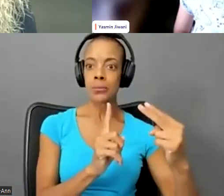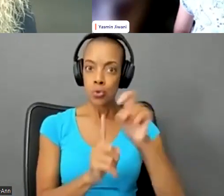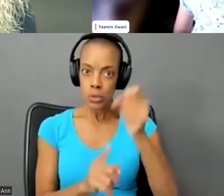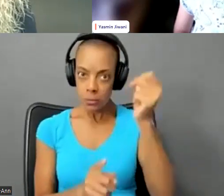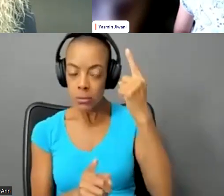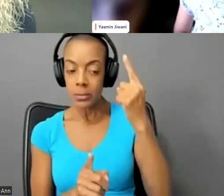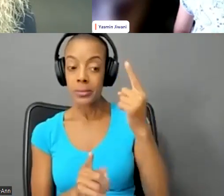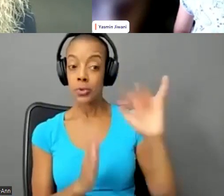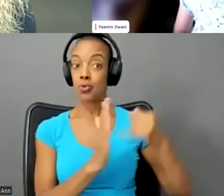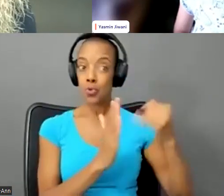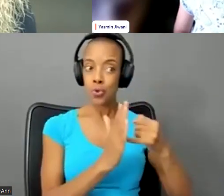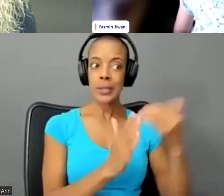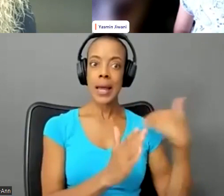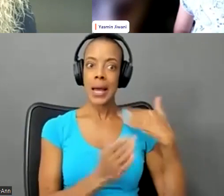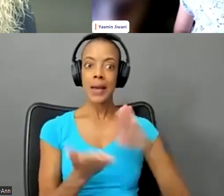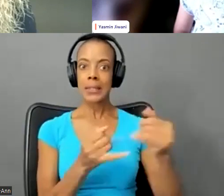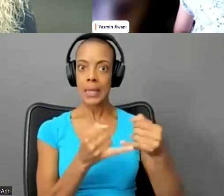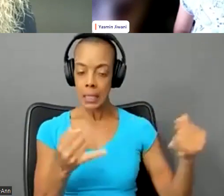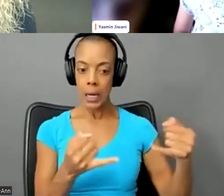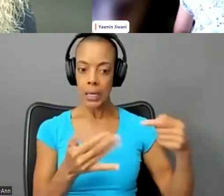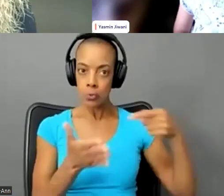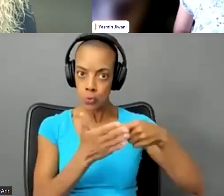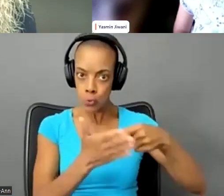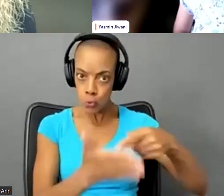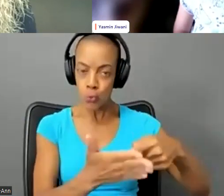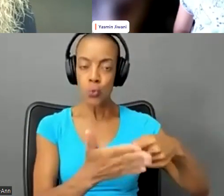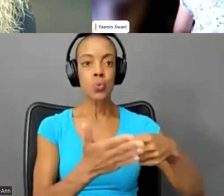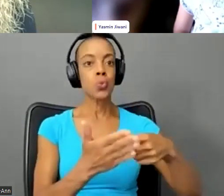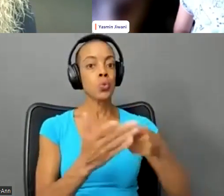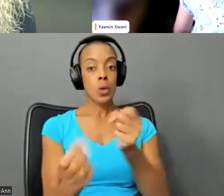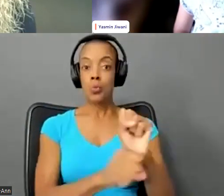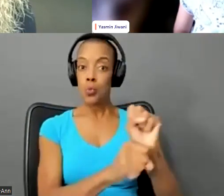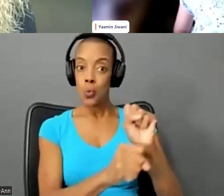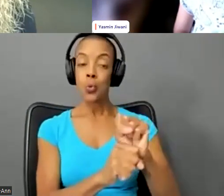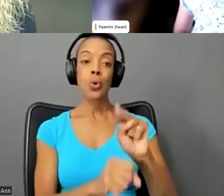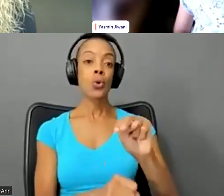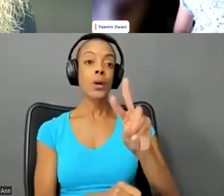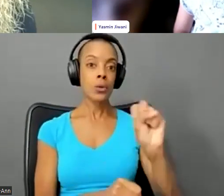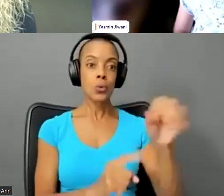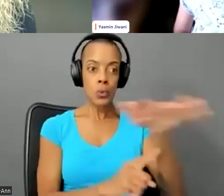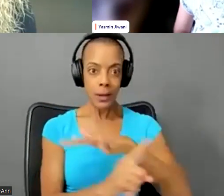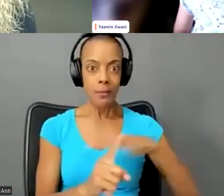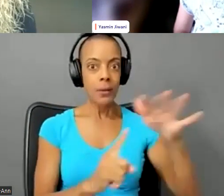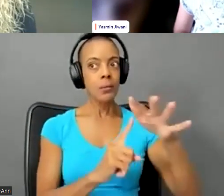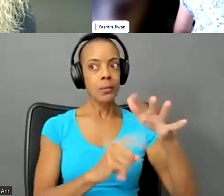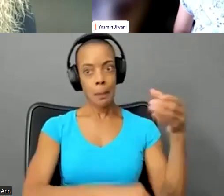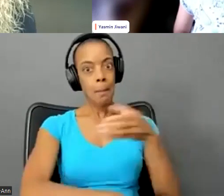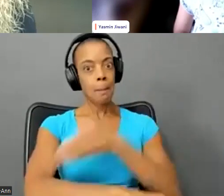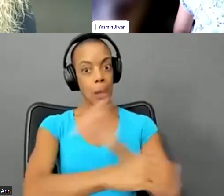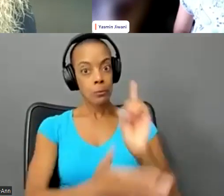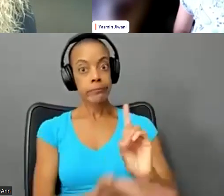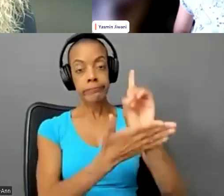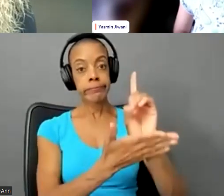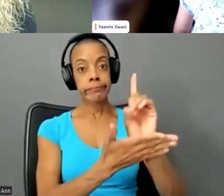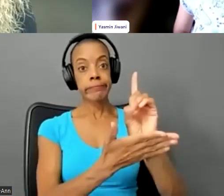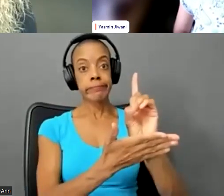deadline, they are operating in a news environment that privileges power, because that's what fundamentally news is